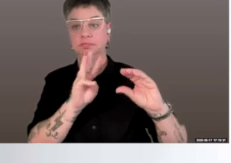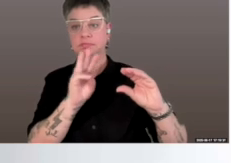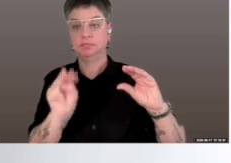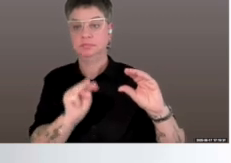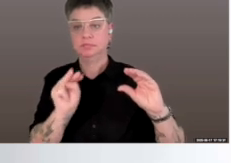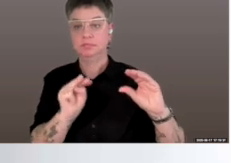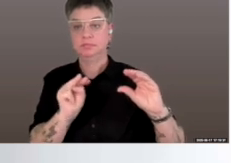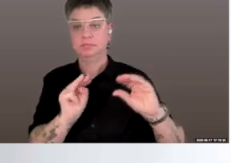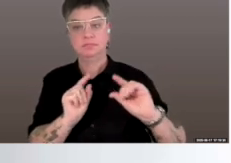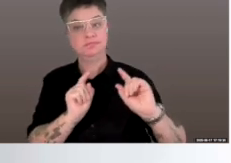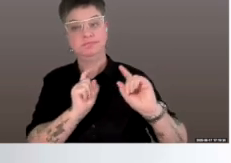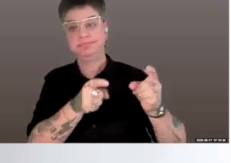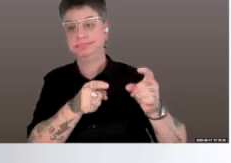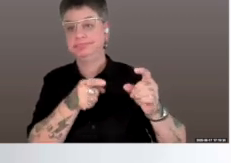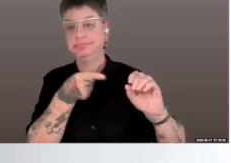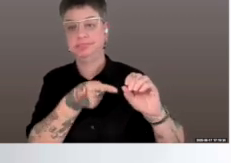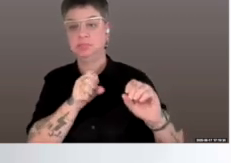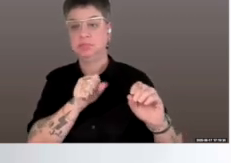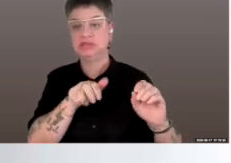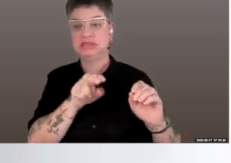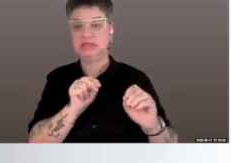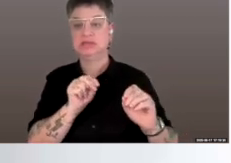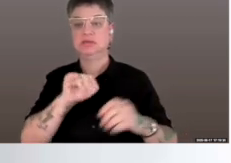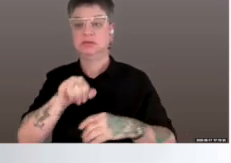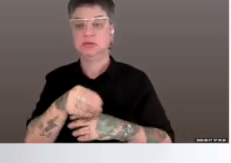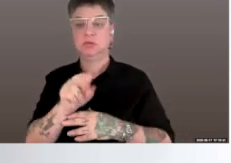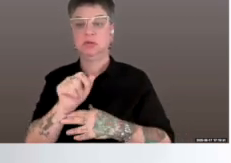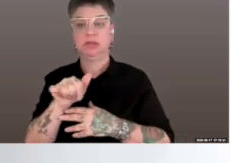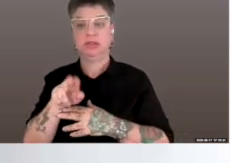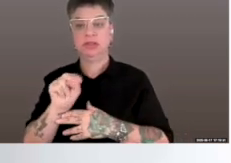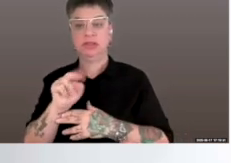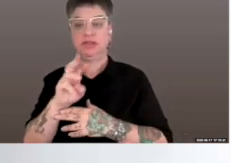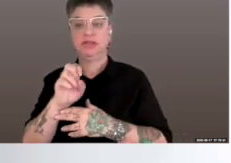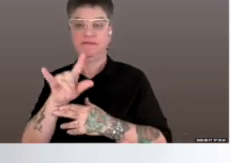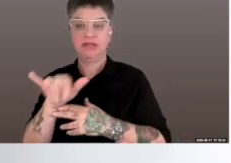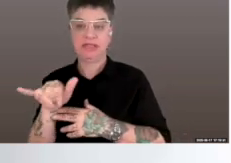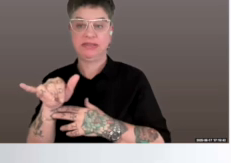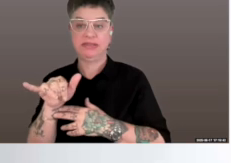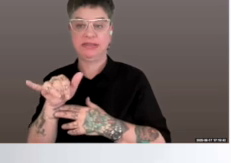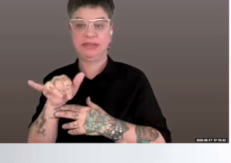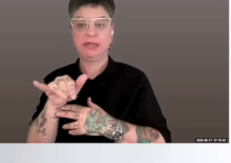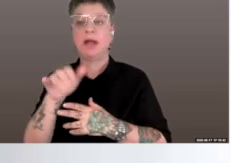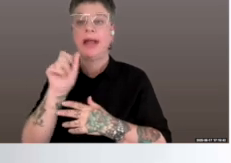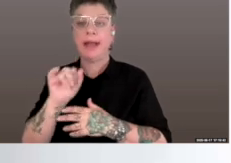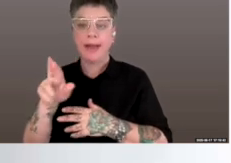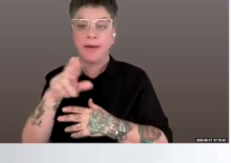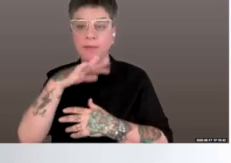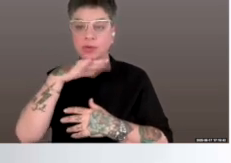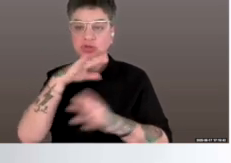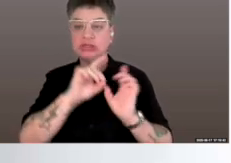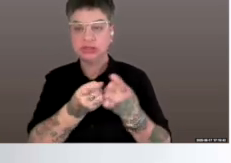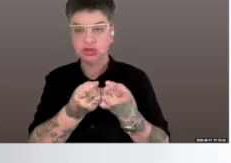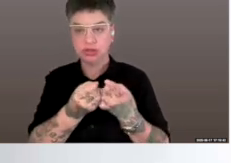an online request form for you to request a one-on-one meeting. Staff will drop the link in the